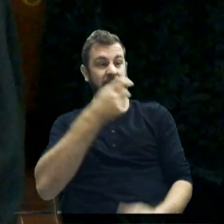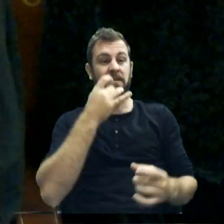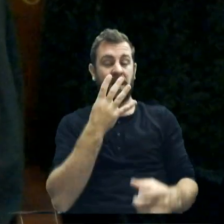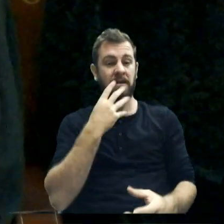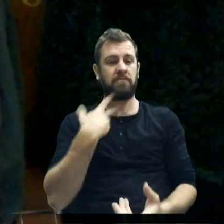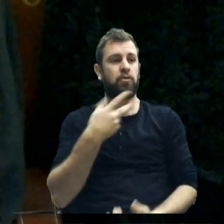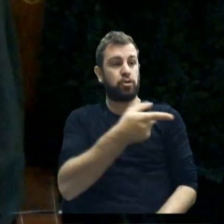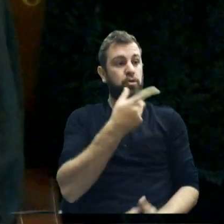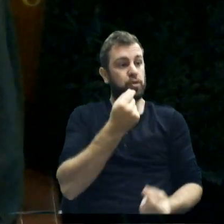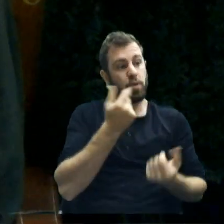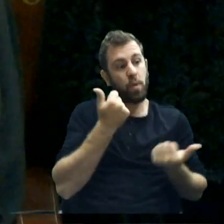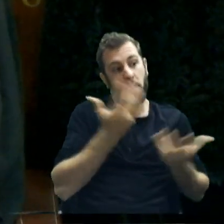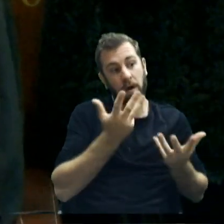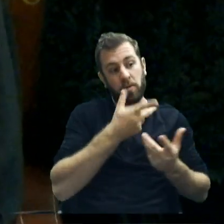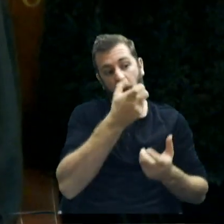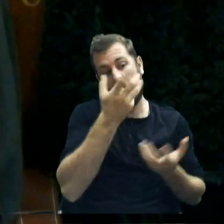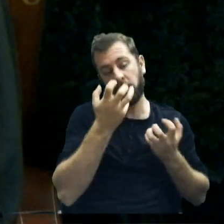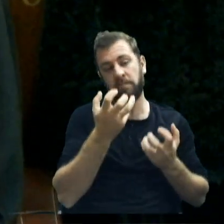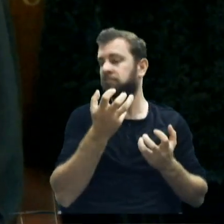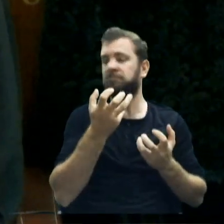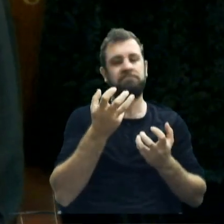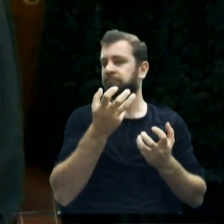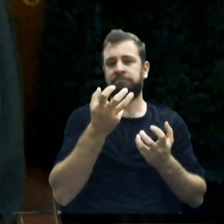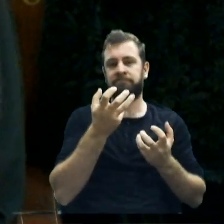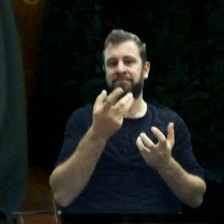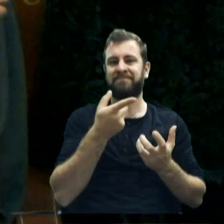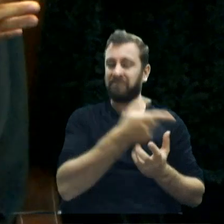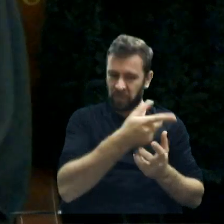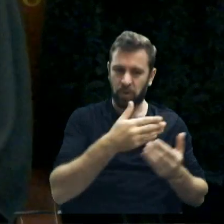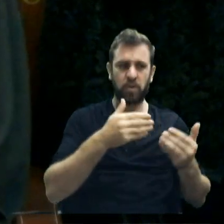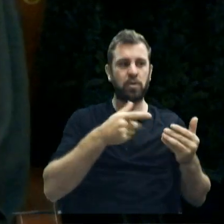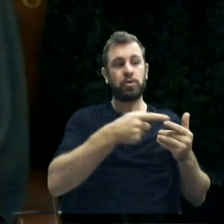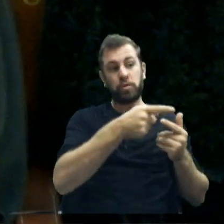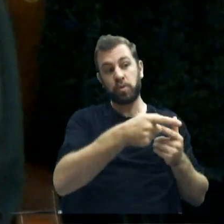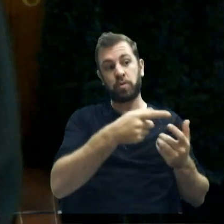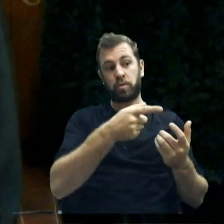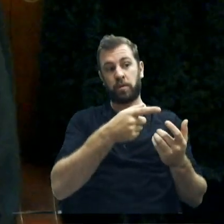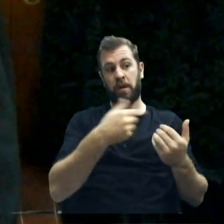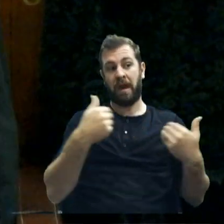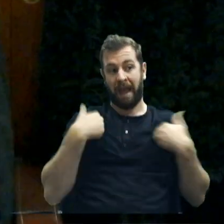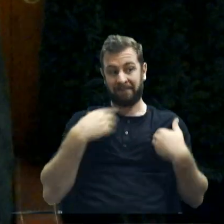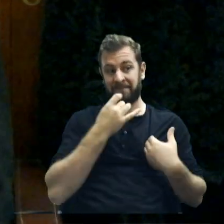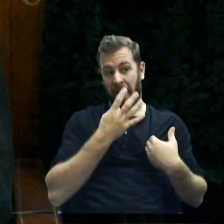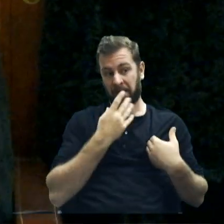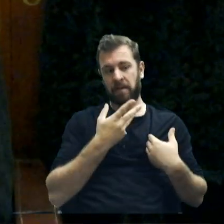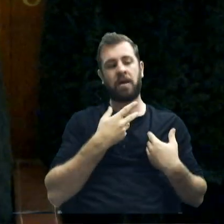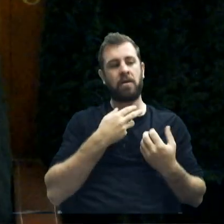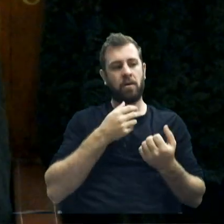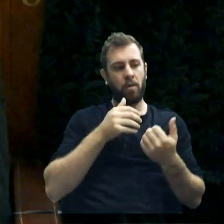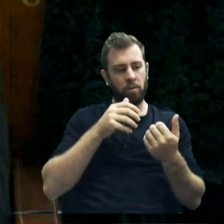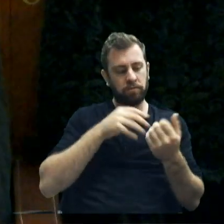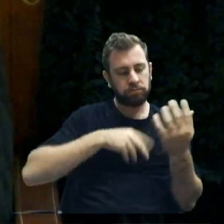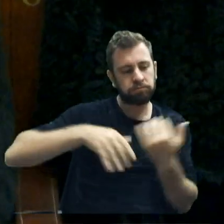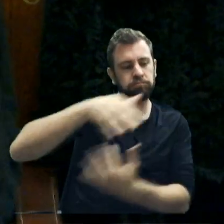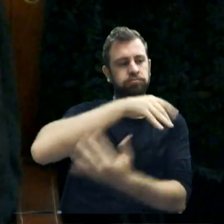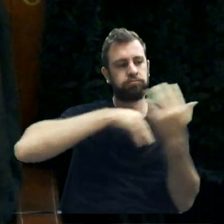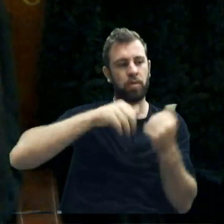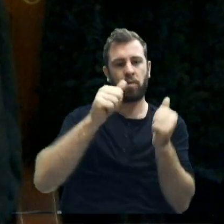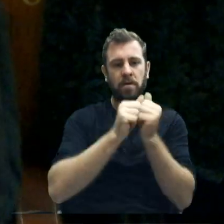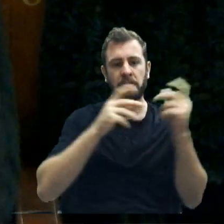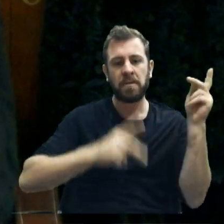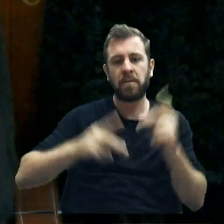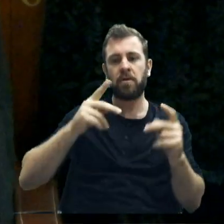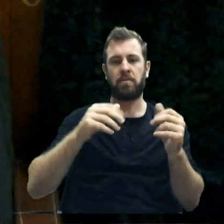he made it a point to say, take that light and take that life and walk with the people. Walk amongst the people. Be with